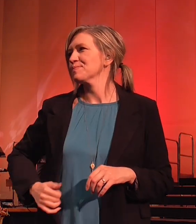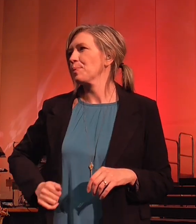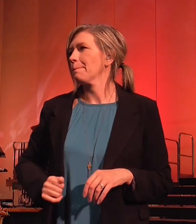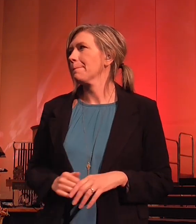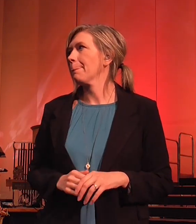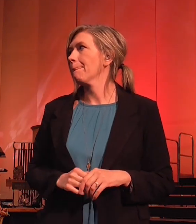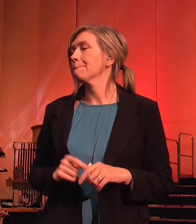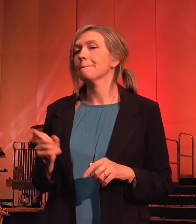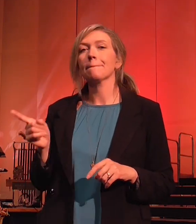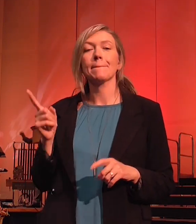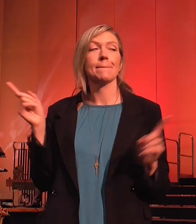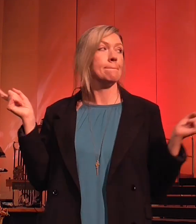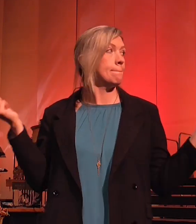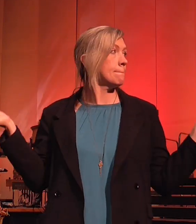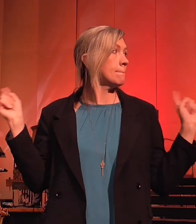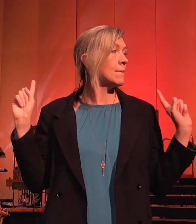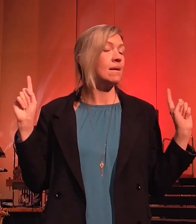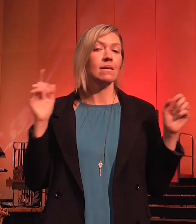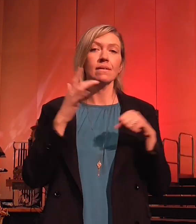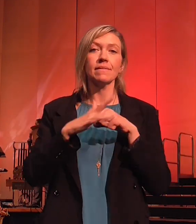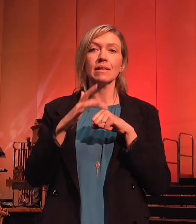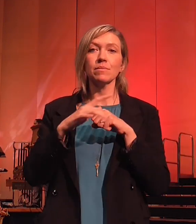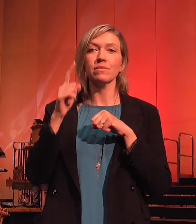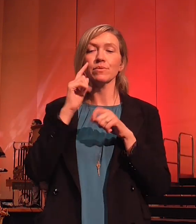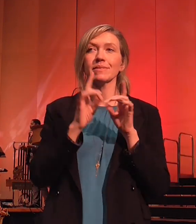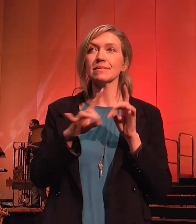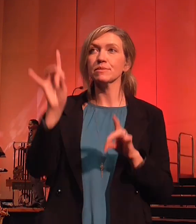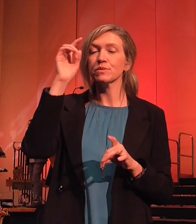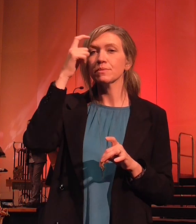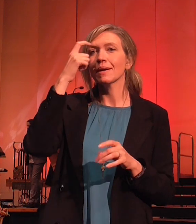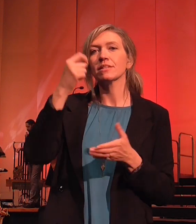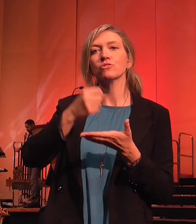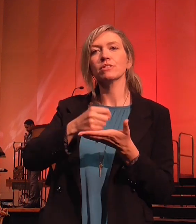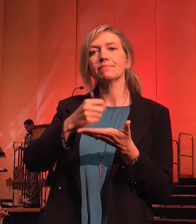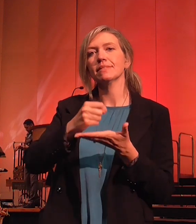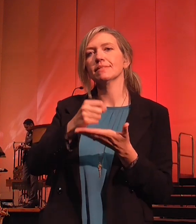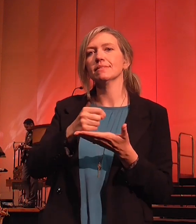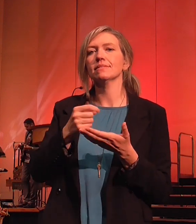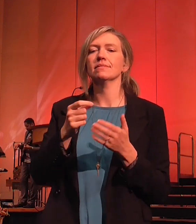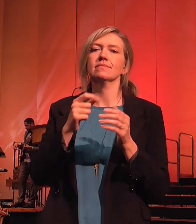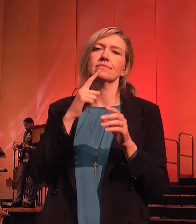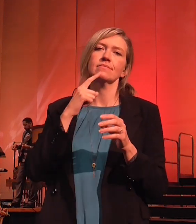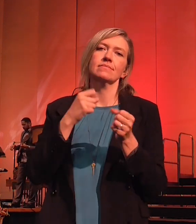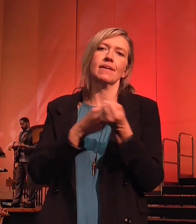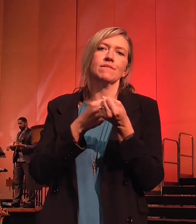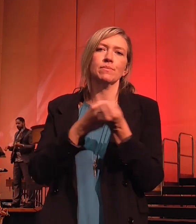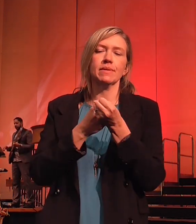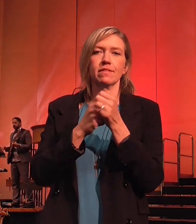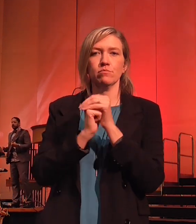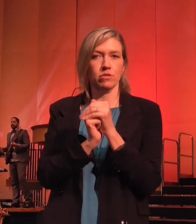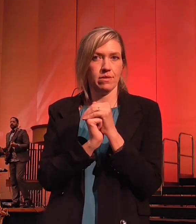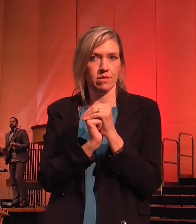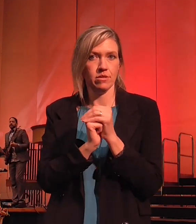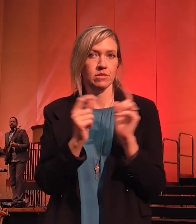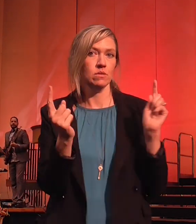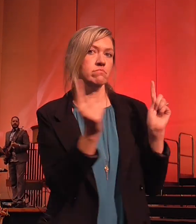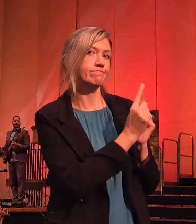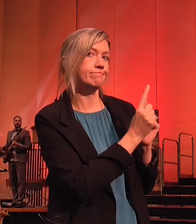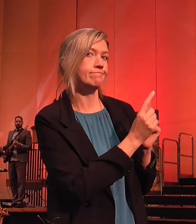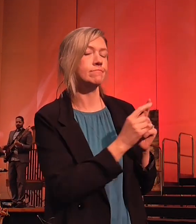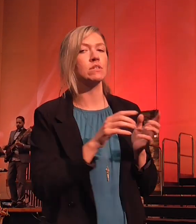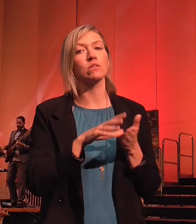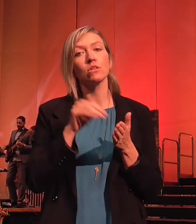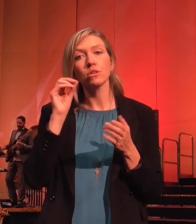cool. And they are available for spiritual mind treatment, our form of affirmative prayer. So connect with them and learn